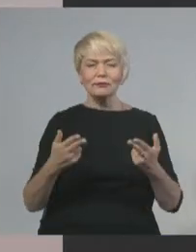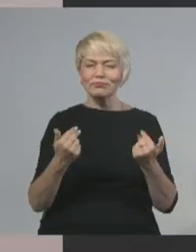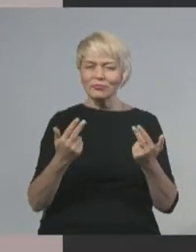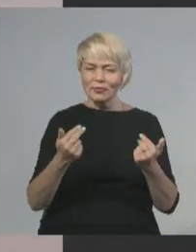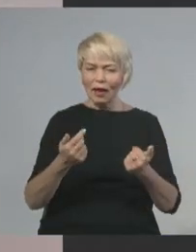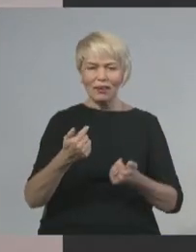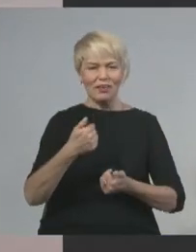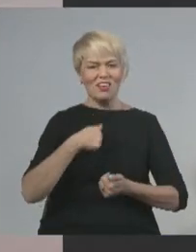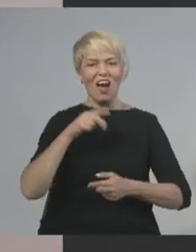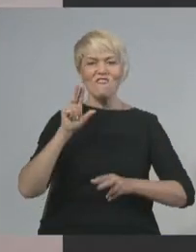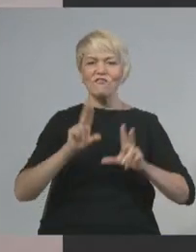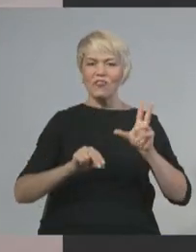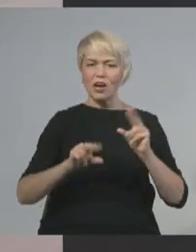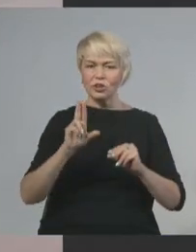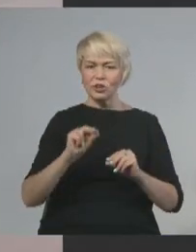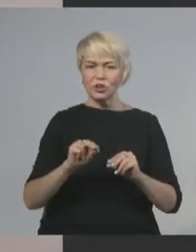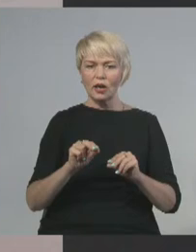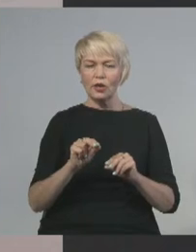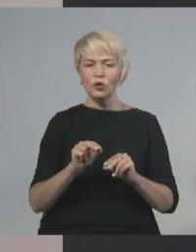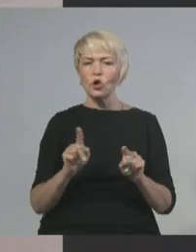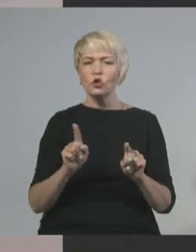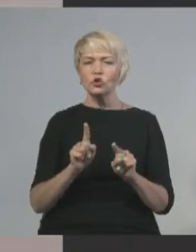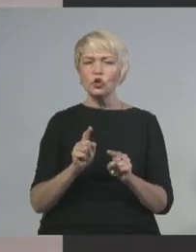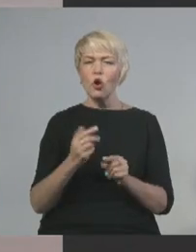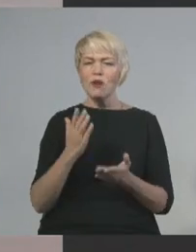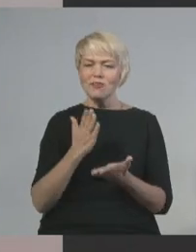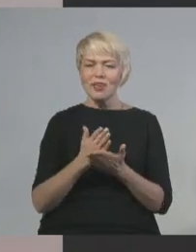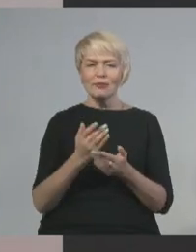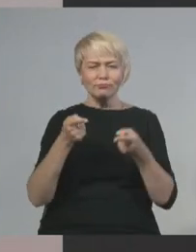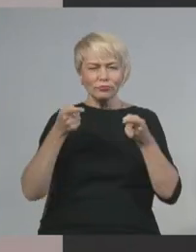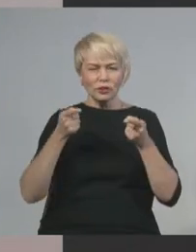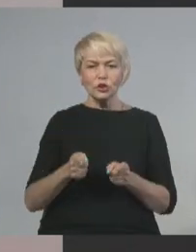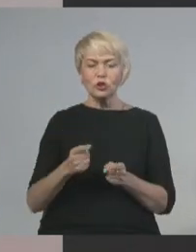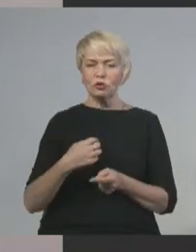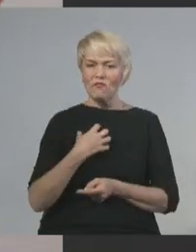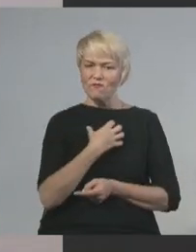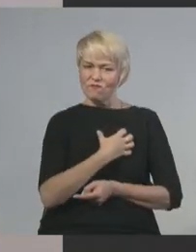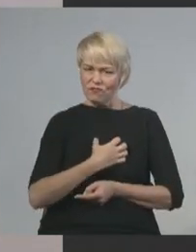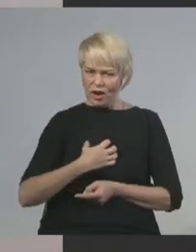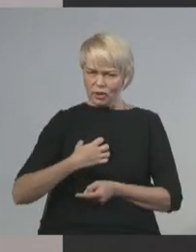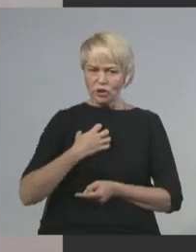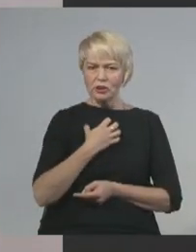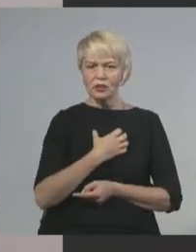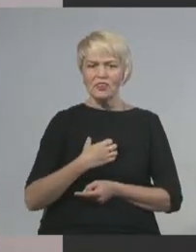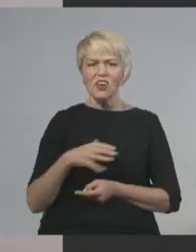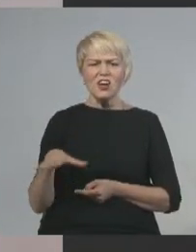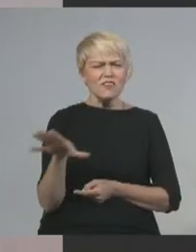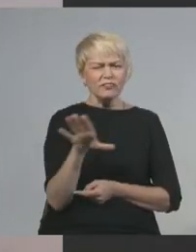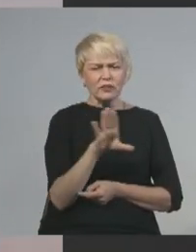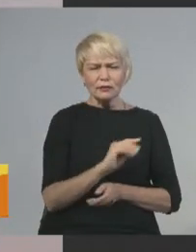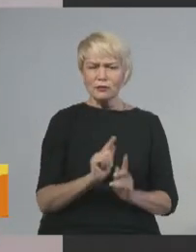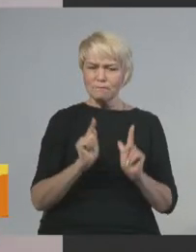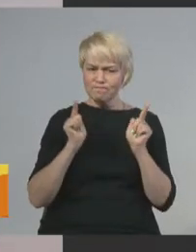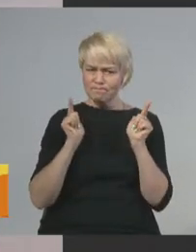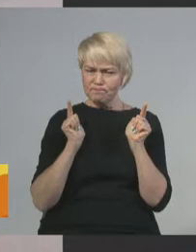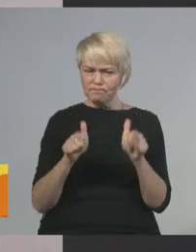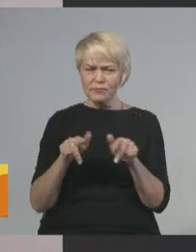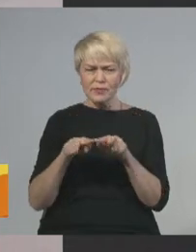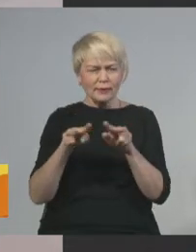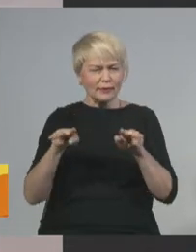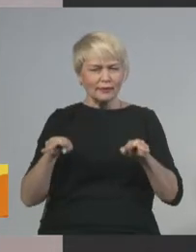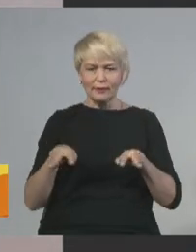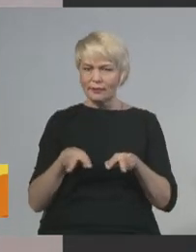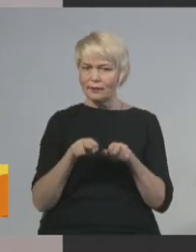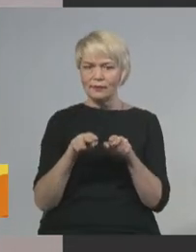to align uh a positive thing that uh all this and not on media but in health